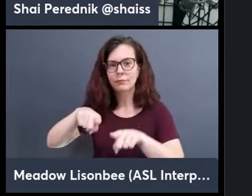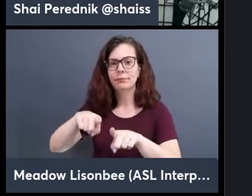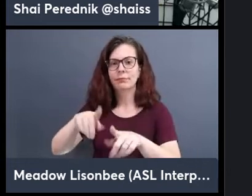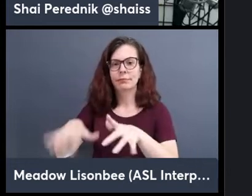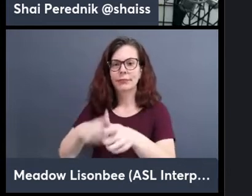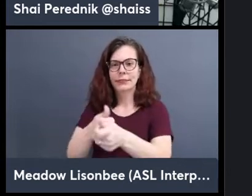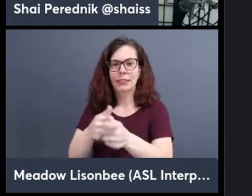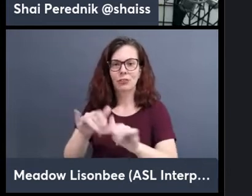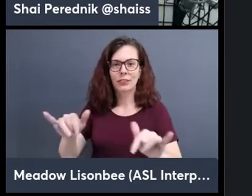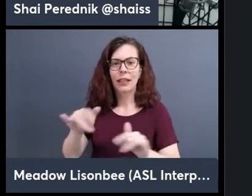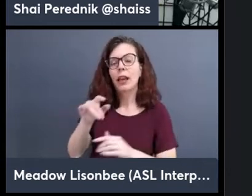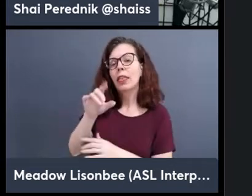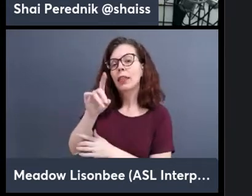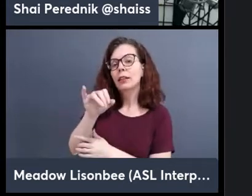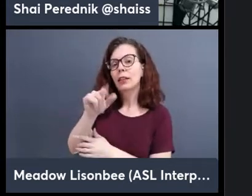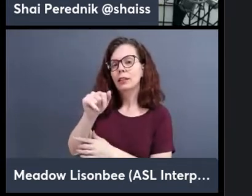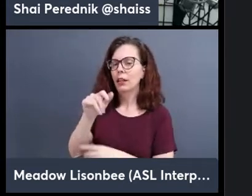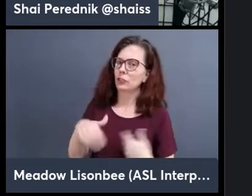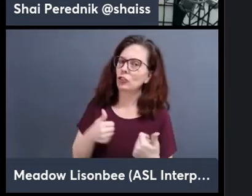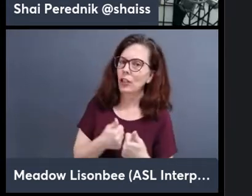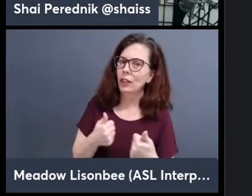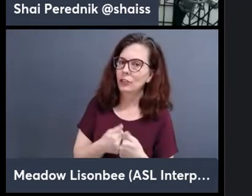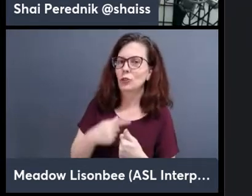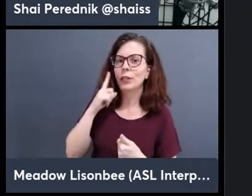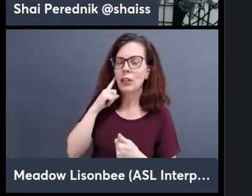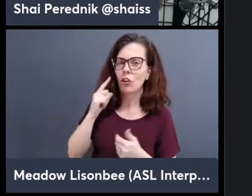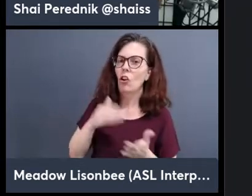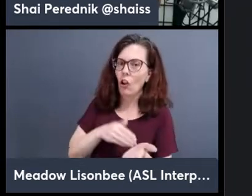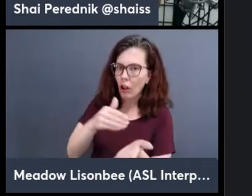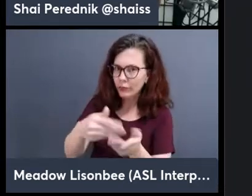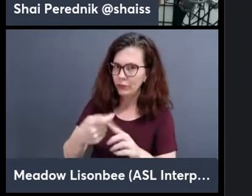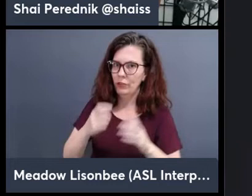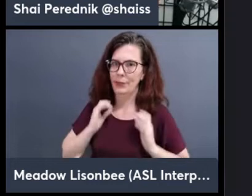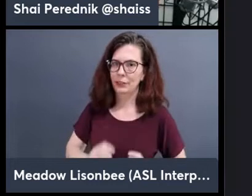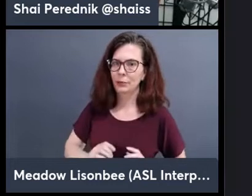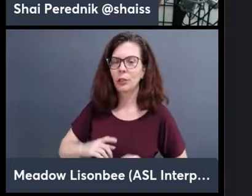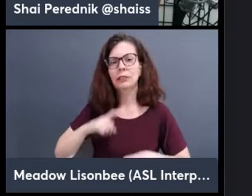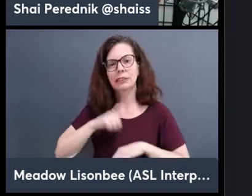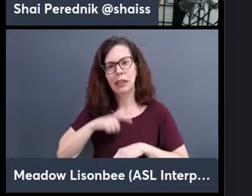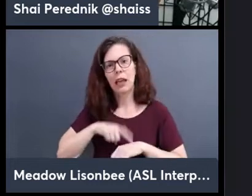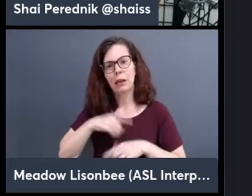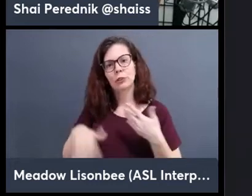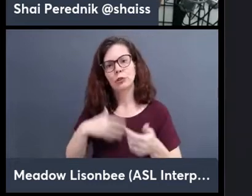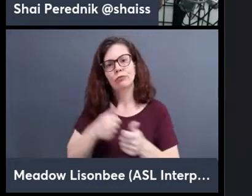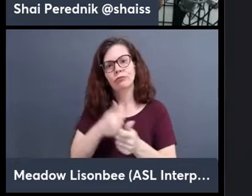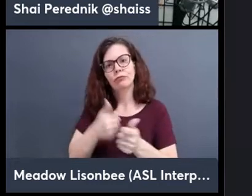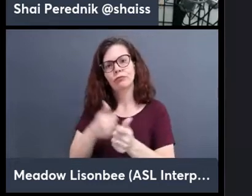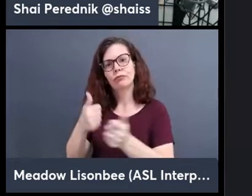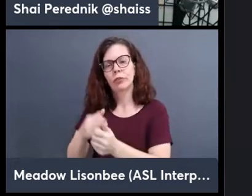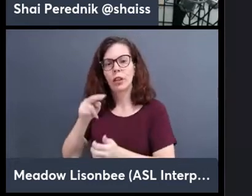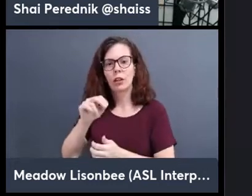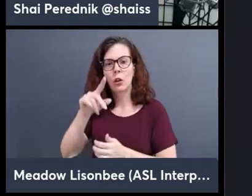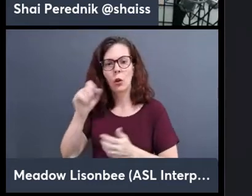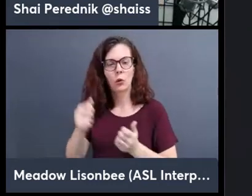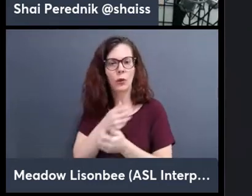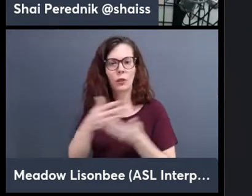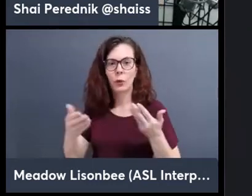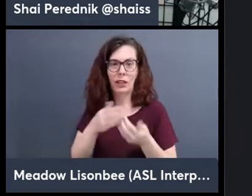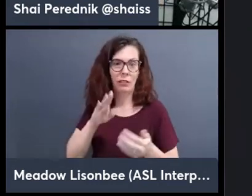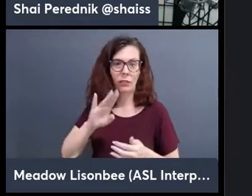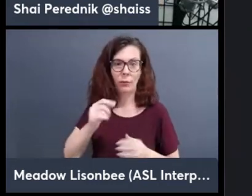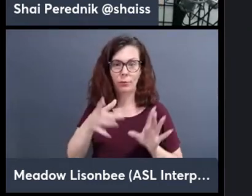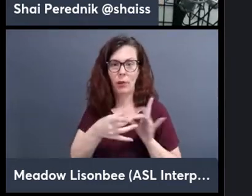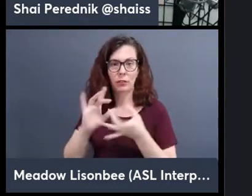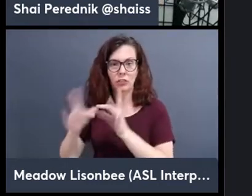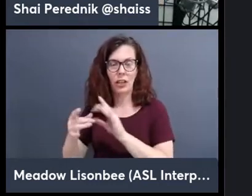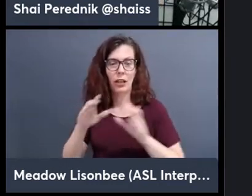right? This is a challenge we hear all the time from our customers, right? It takes time to synchronize that node with whatever blockchain I'm using. And it's really